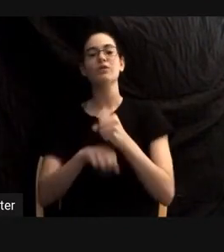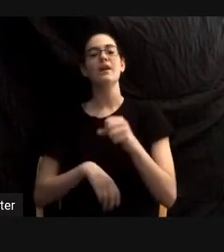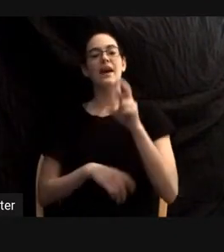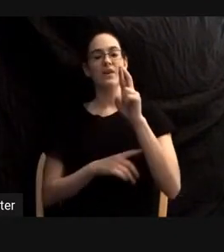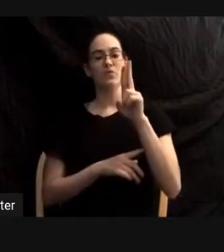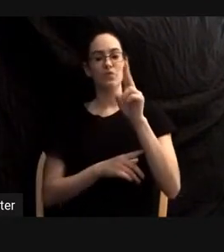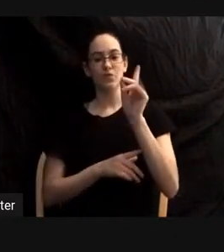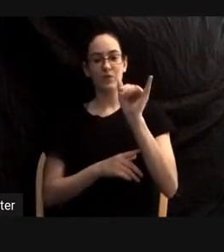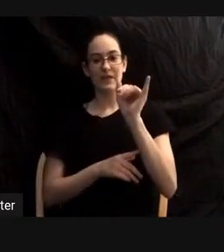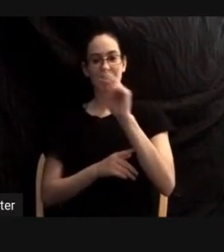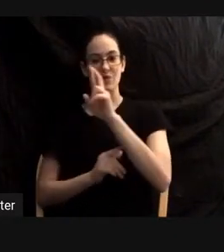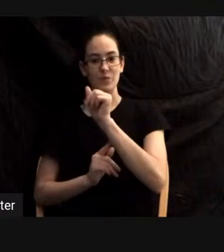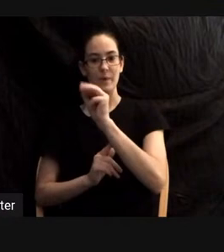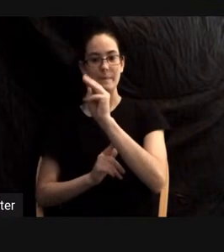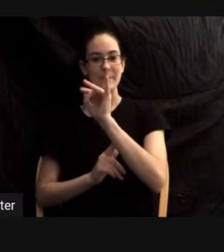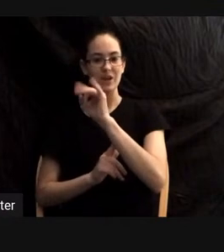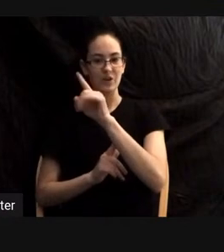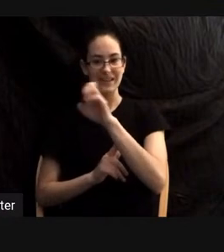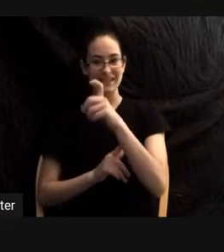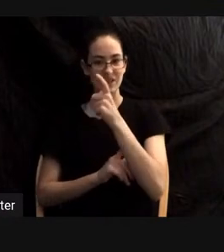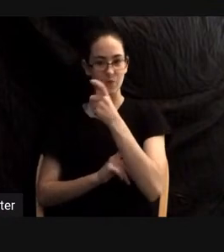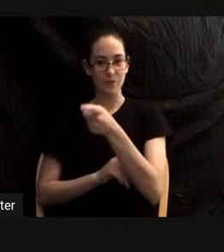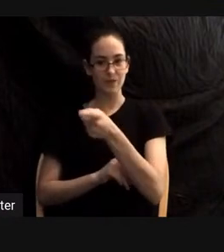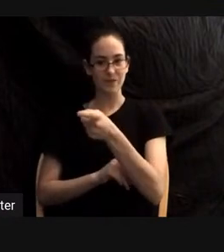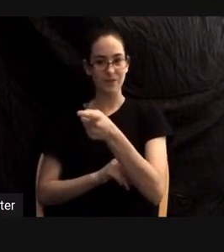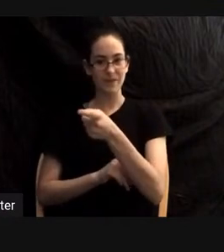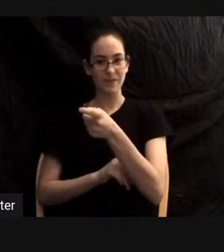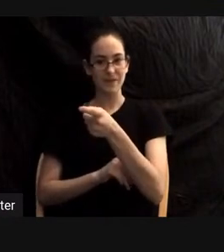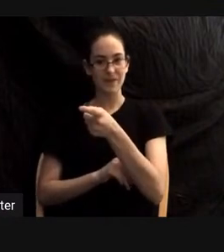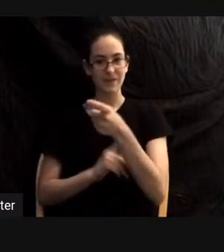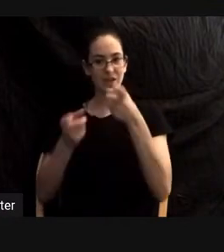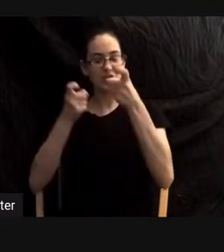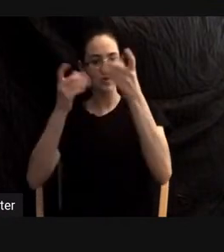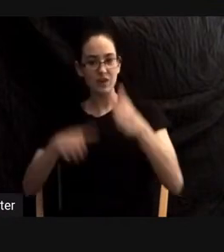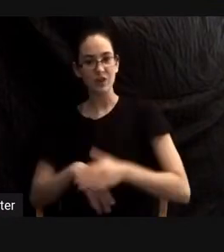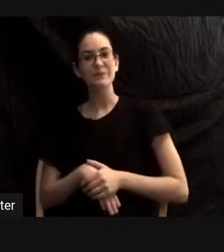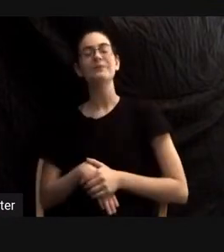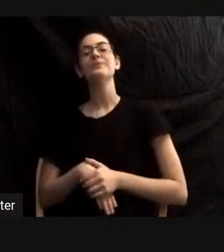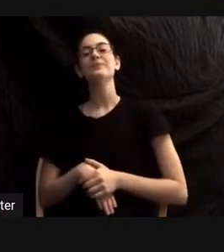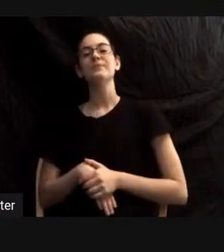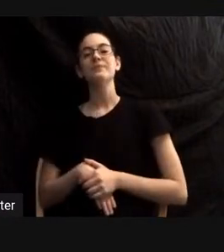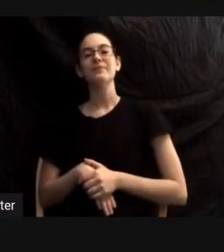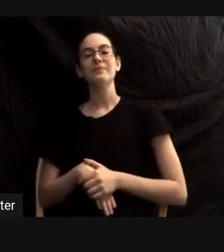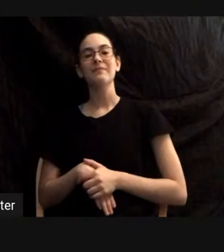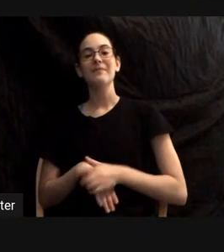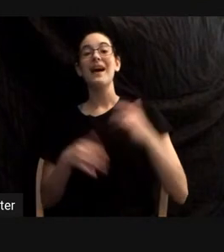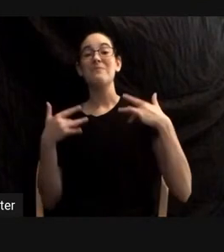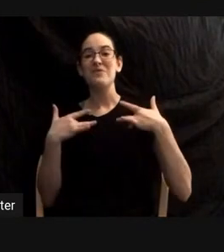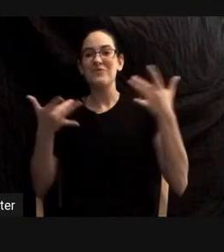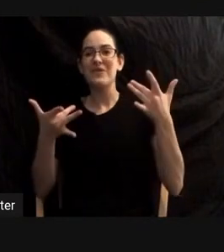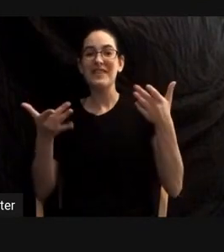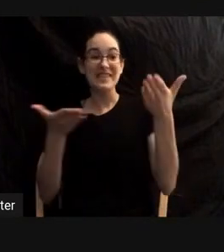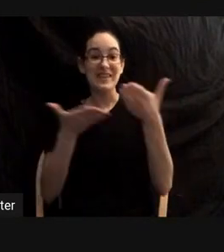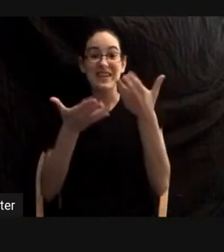founding director of Avante Theater Project, who produced the Future X Festival. I'm so glad to have these amazing artists